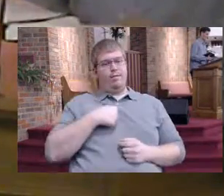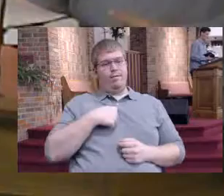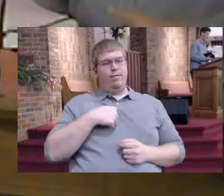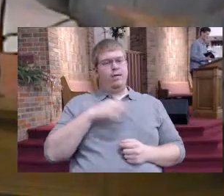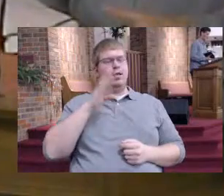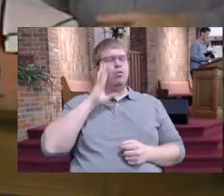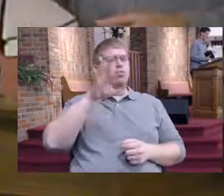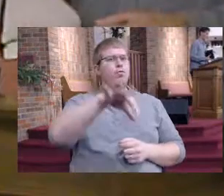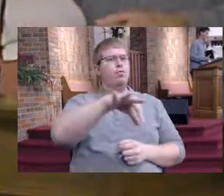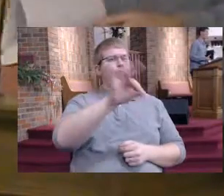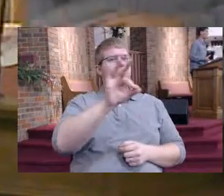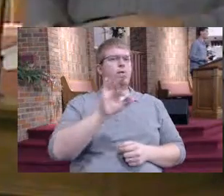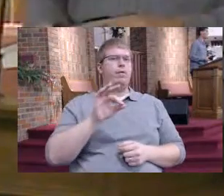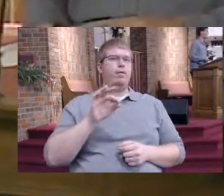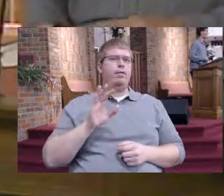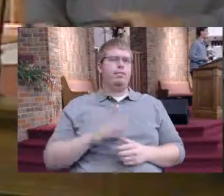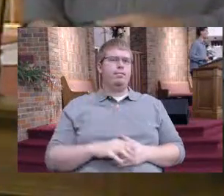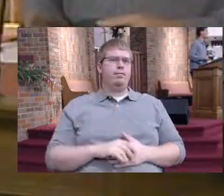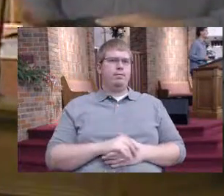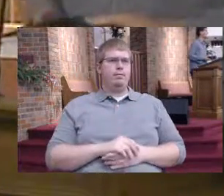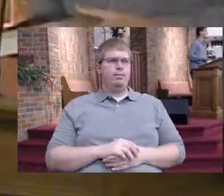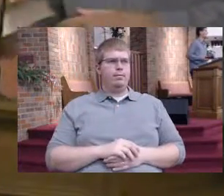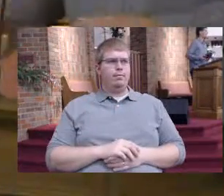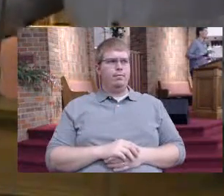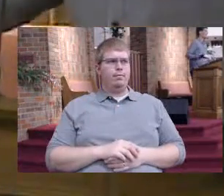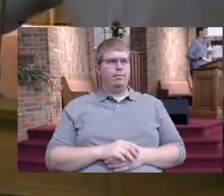But whoever loses their life for me will find it."